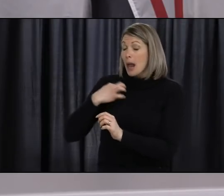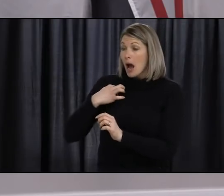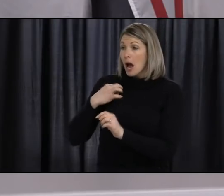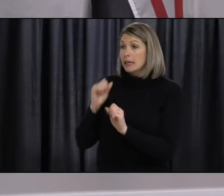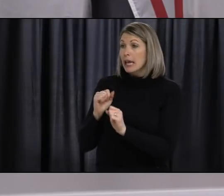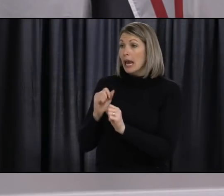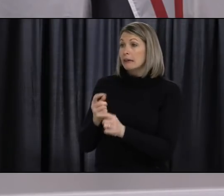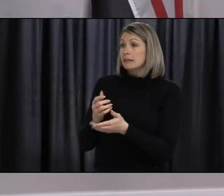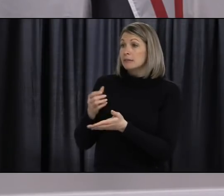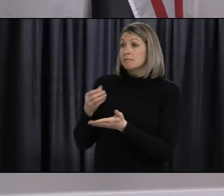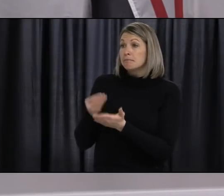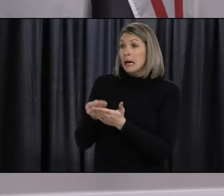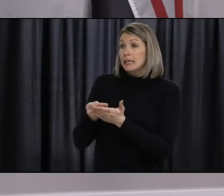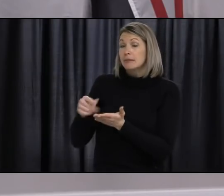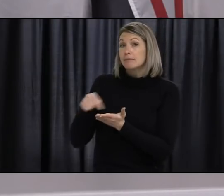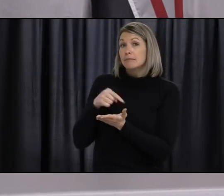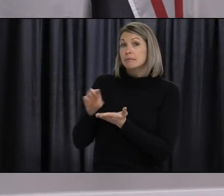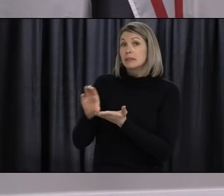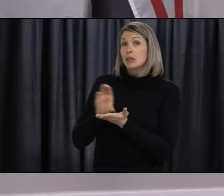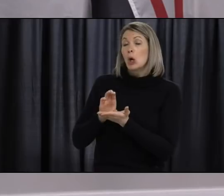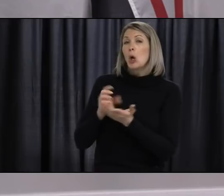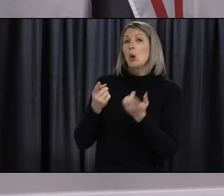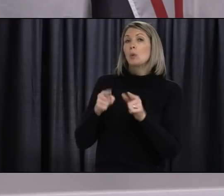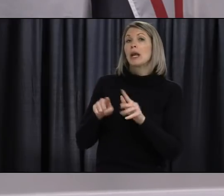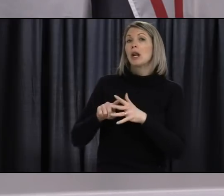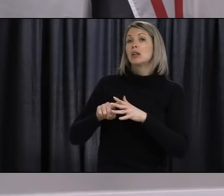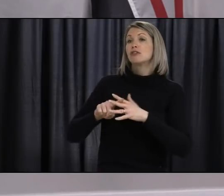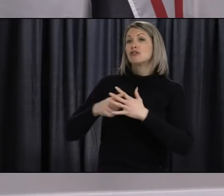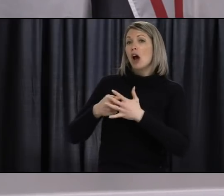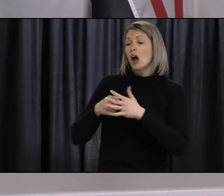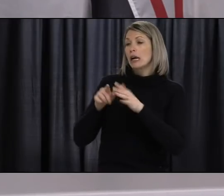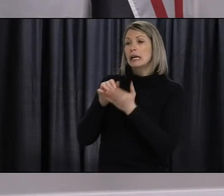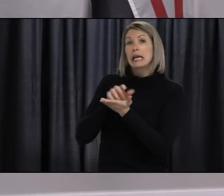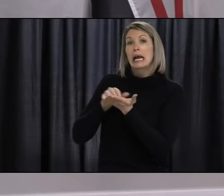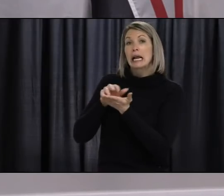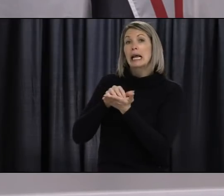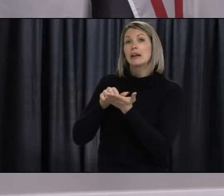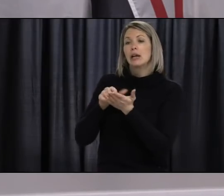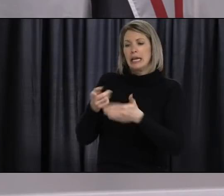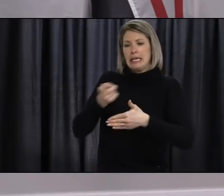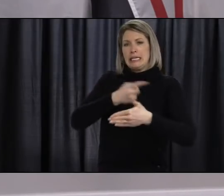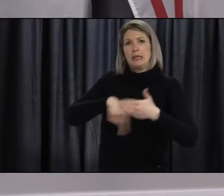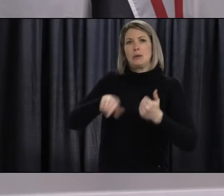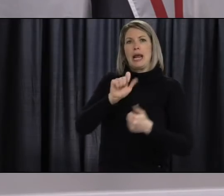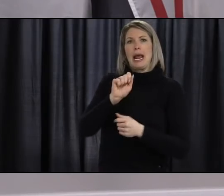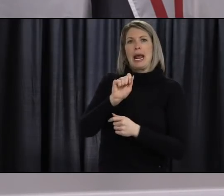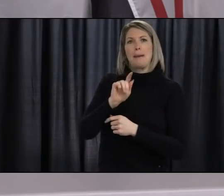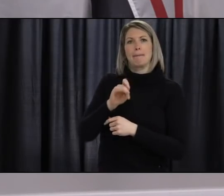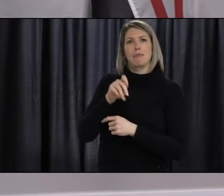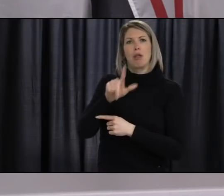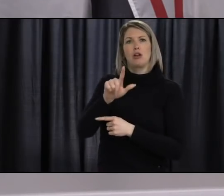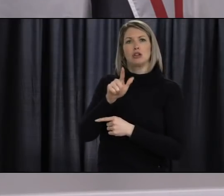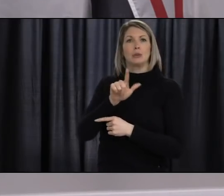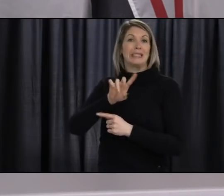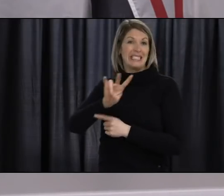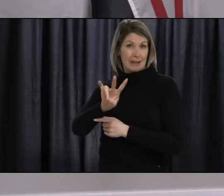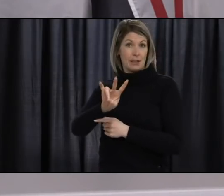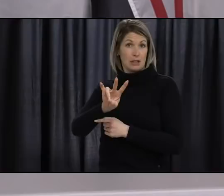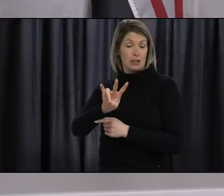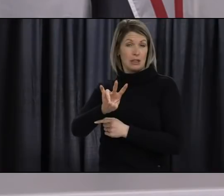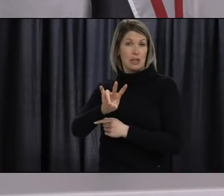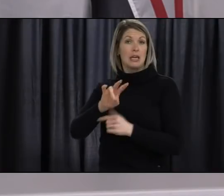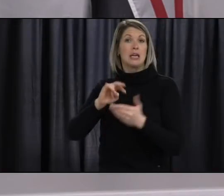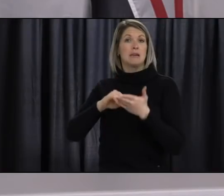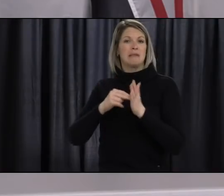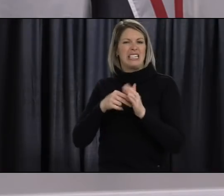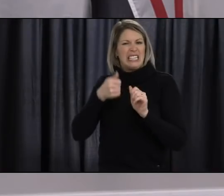Monday, the April the 27th, that's next week, and the maximum benefit would be some $847 per employee each